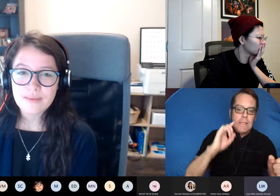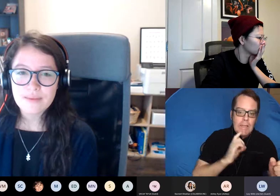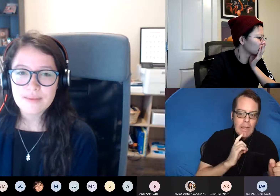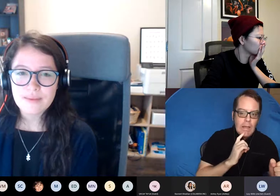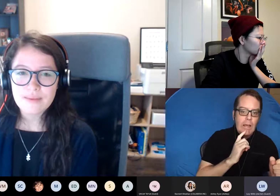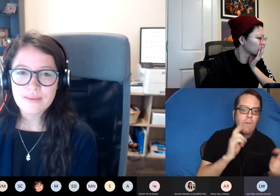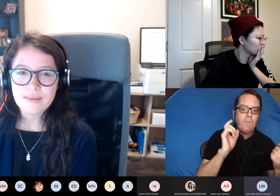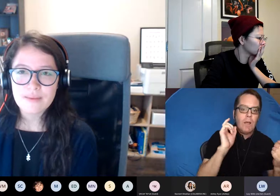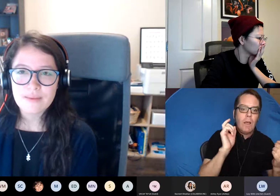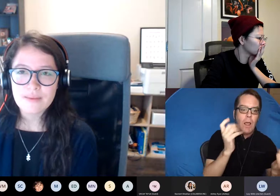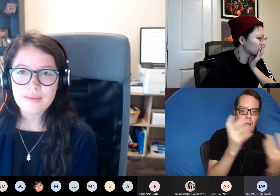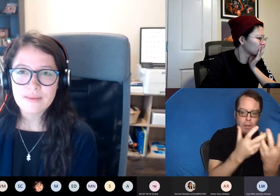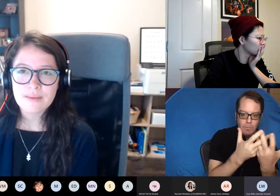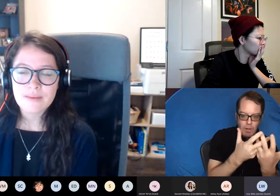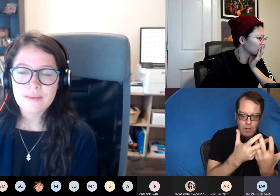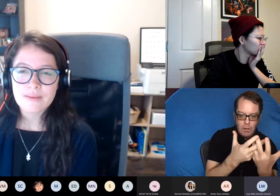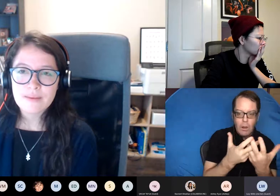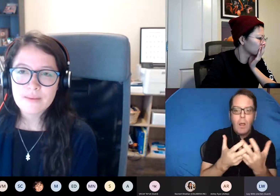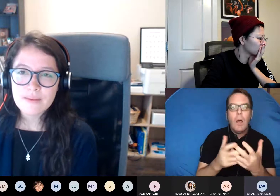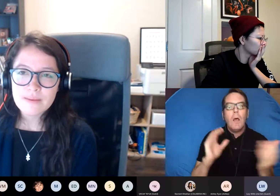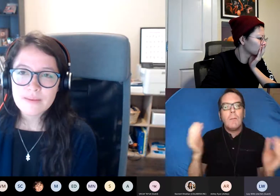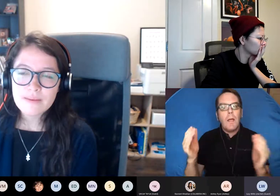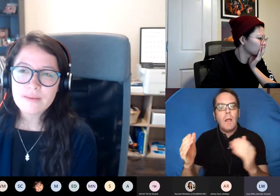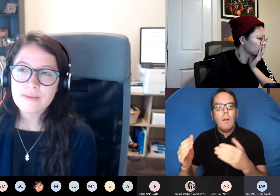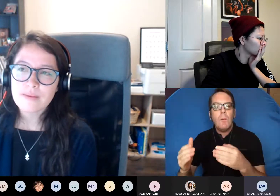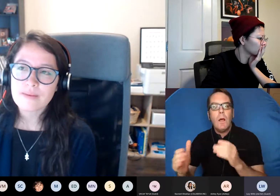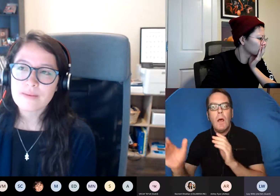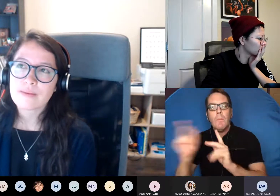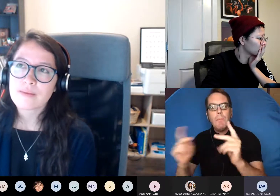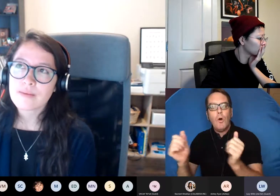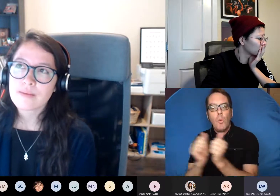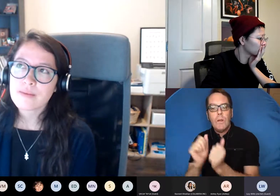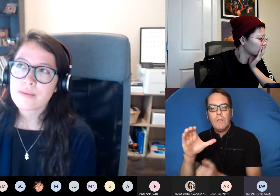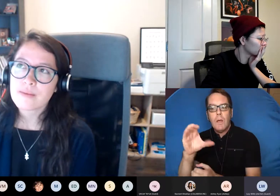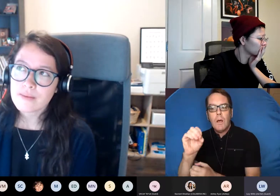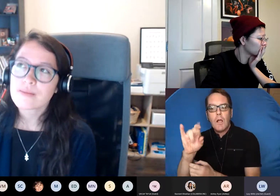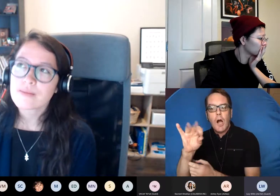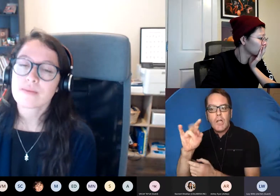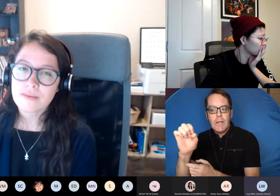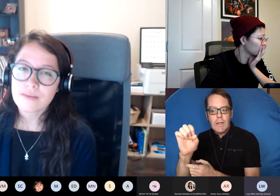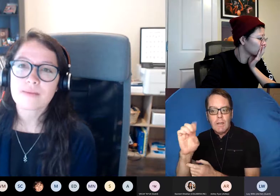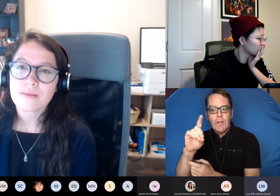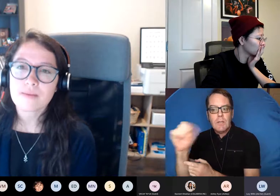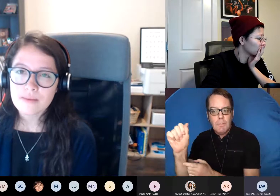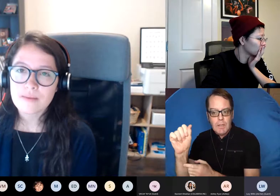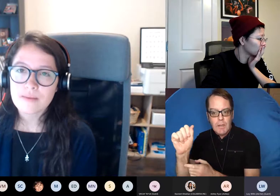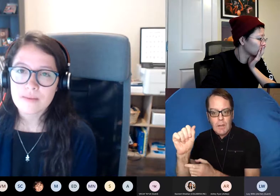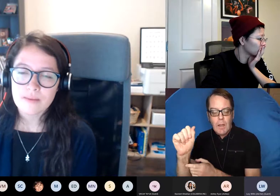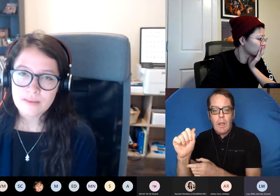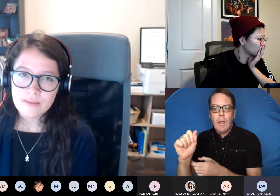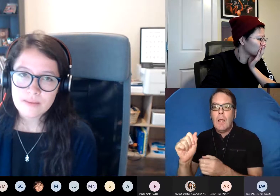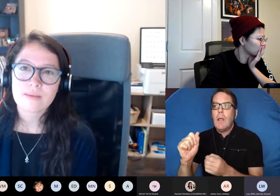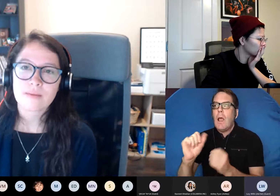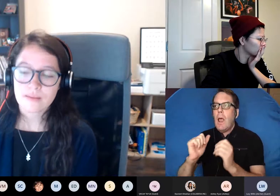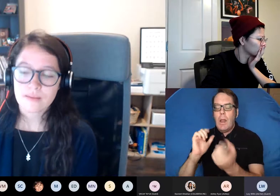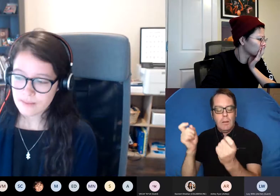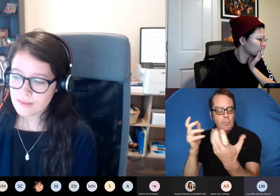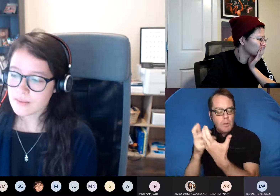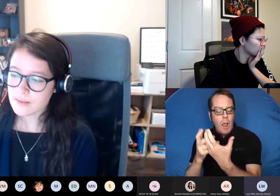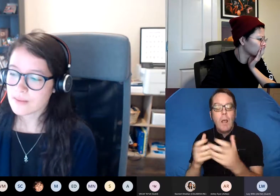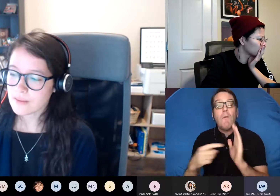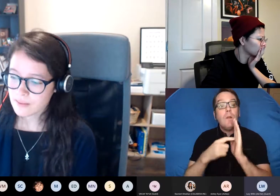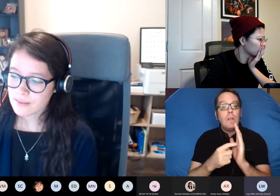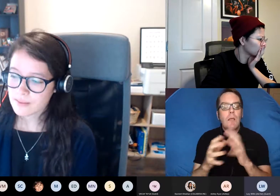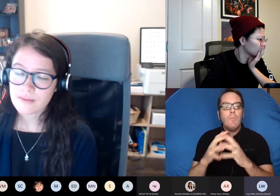if there are, because, you know, people may be autistic as well as deaf or have communication